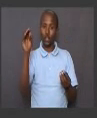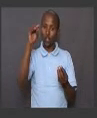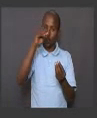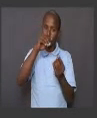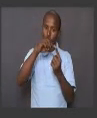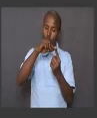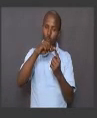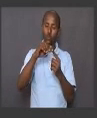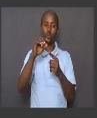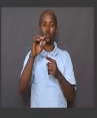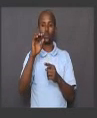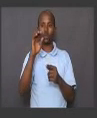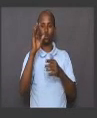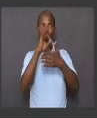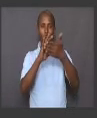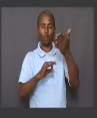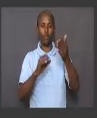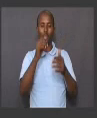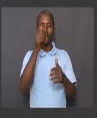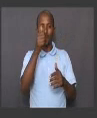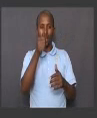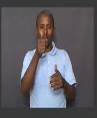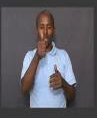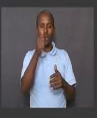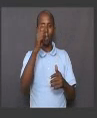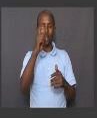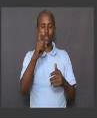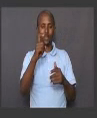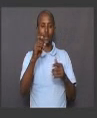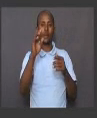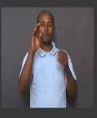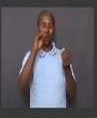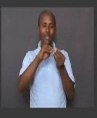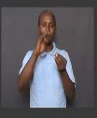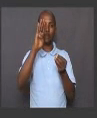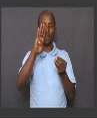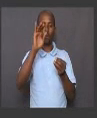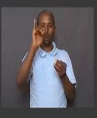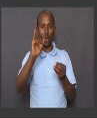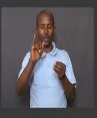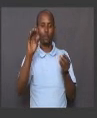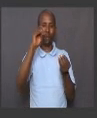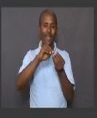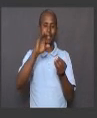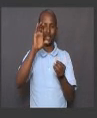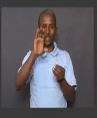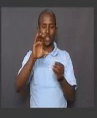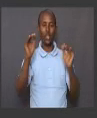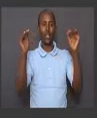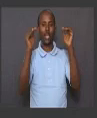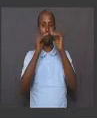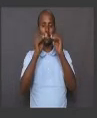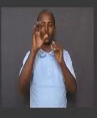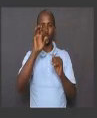the form ax plus by plus c